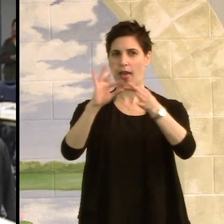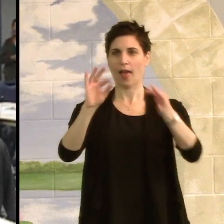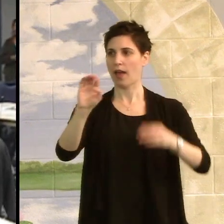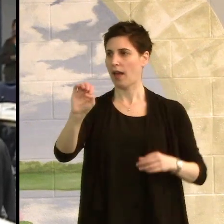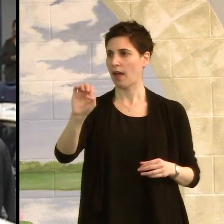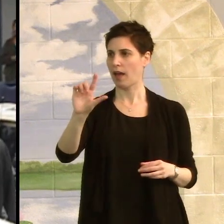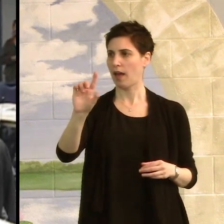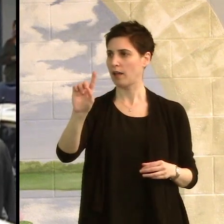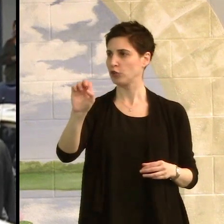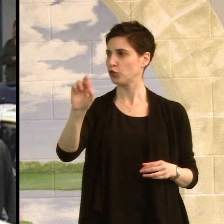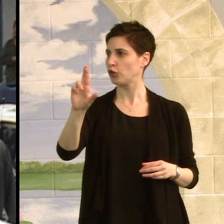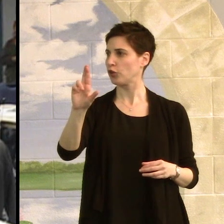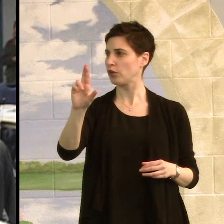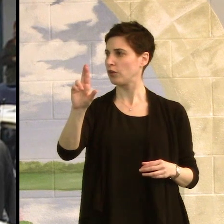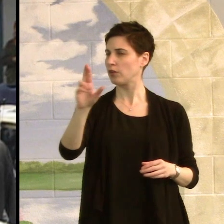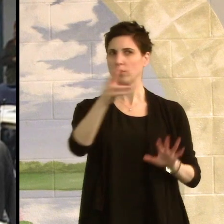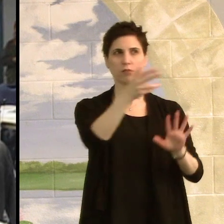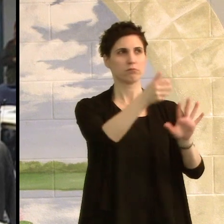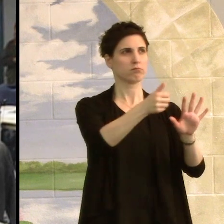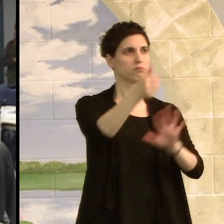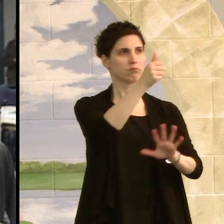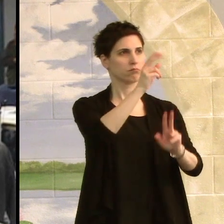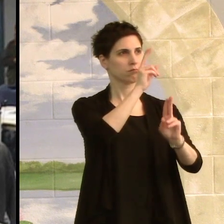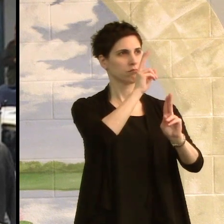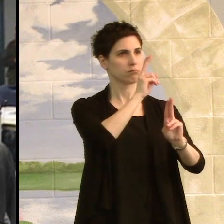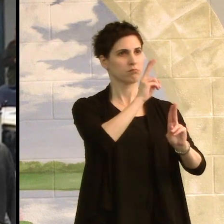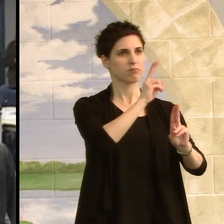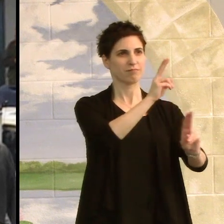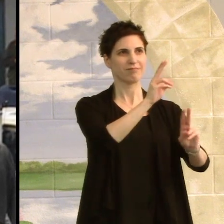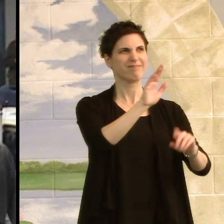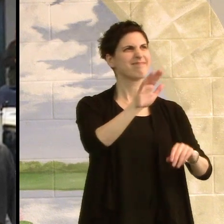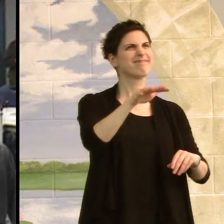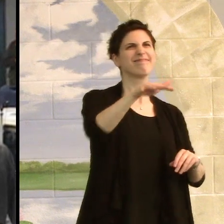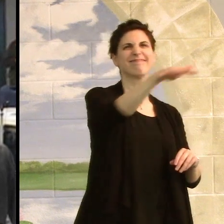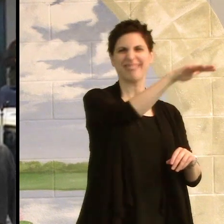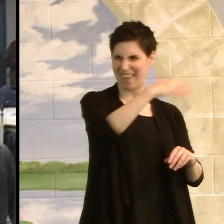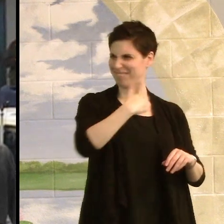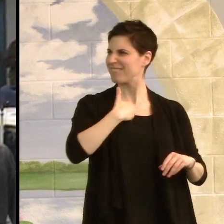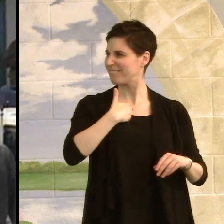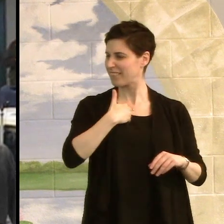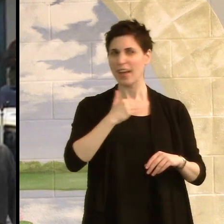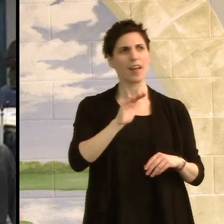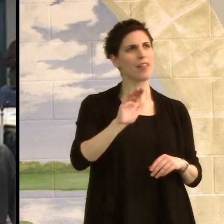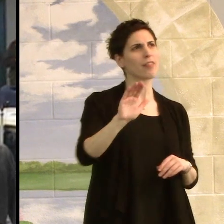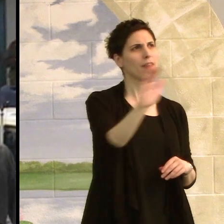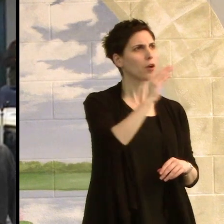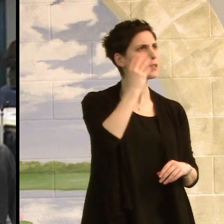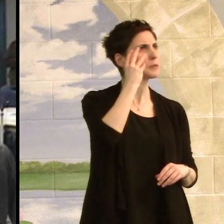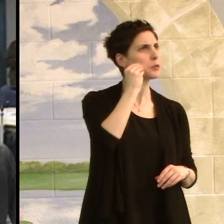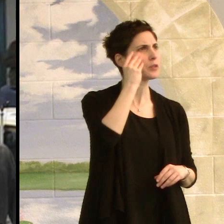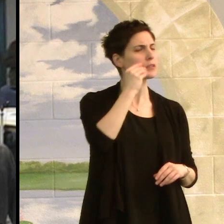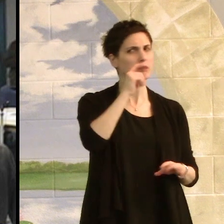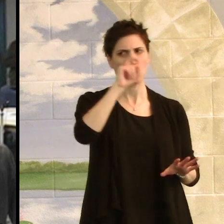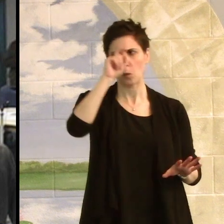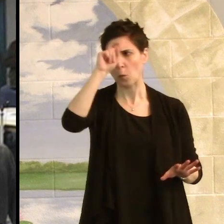person that deserves respect for their lived experience and for their